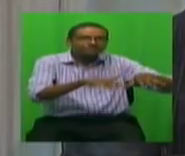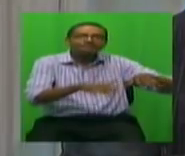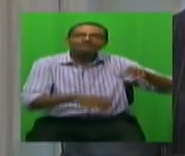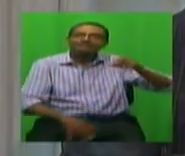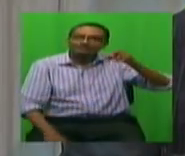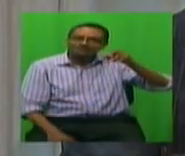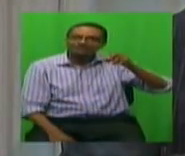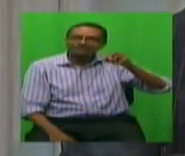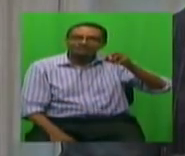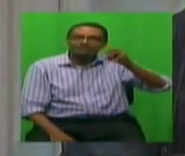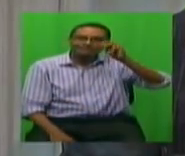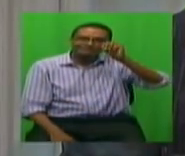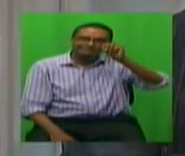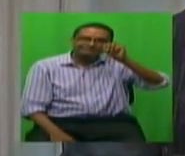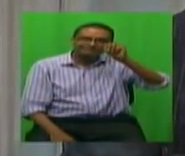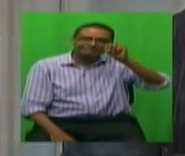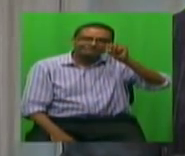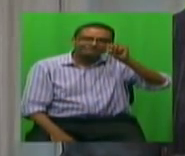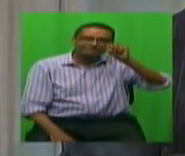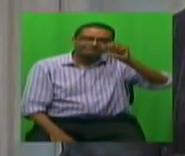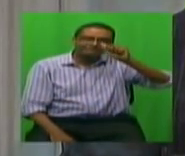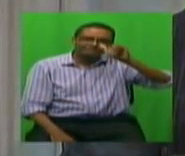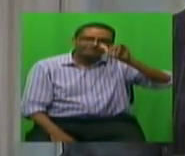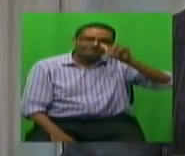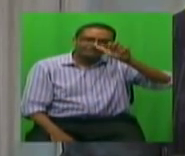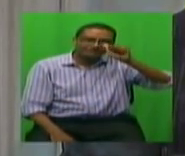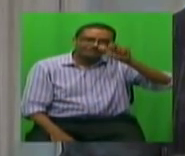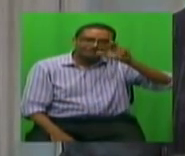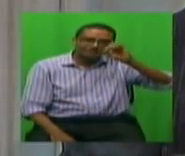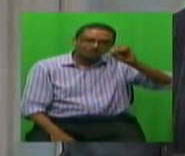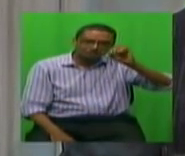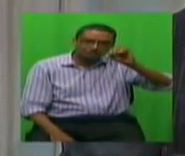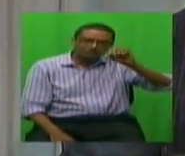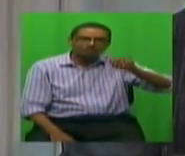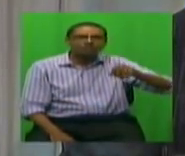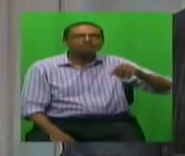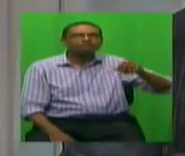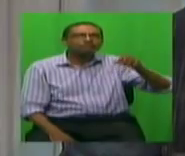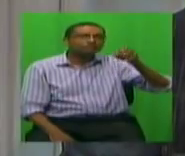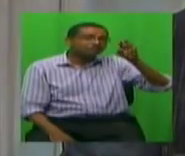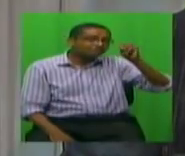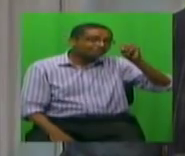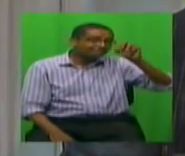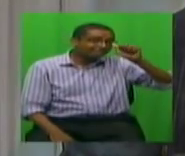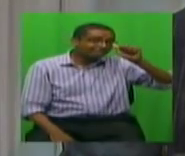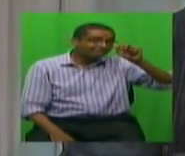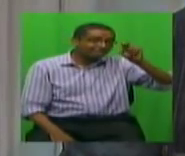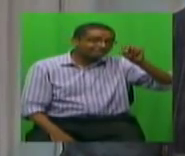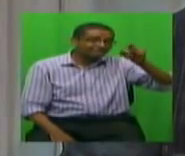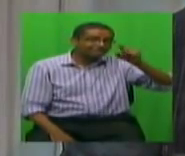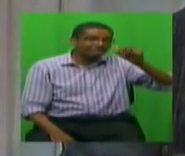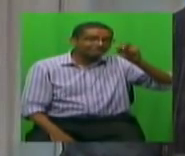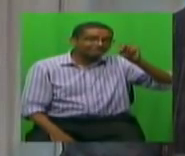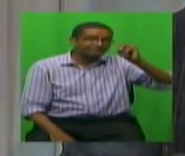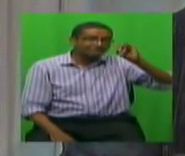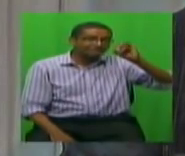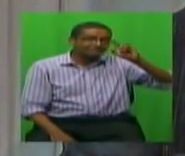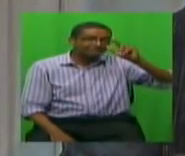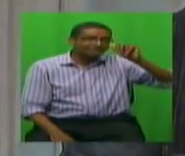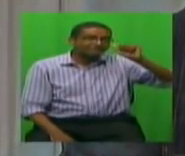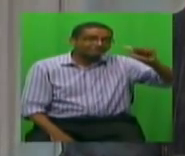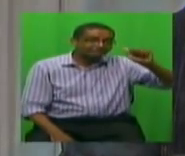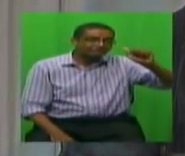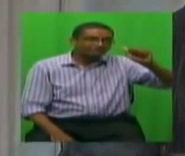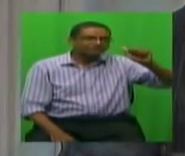through from Mayaro to Manzan is still impassable for cars, but it's, higher vehicles could